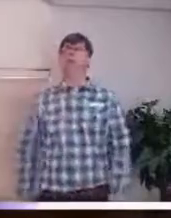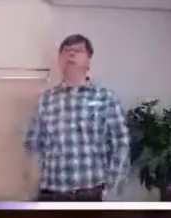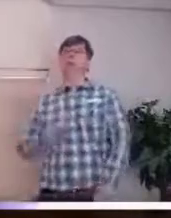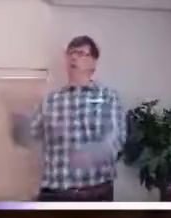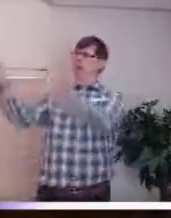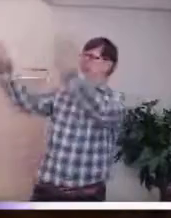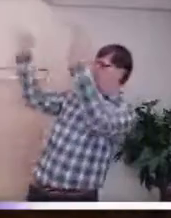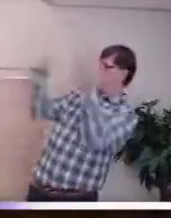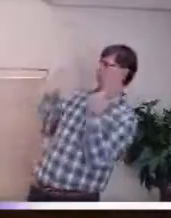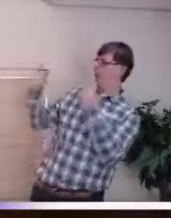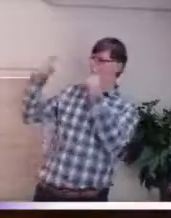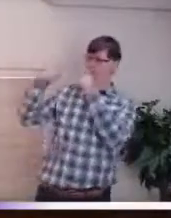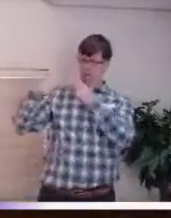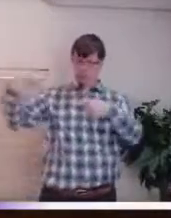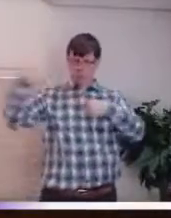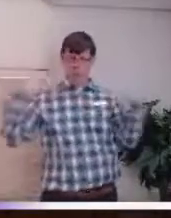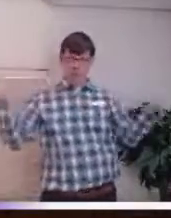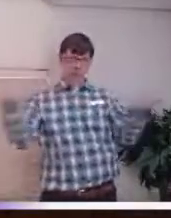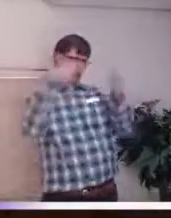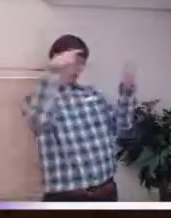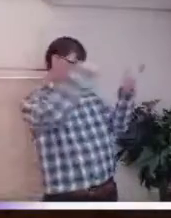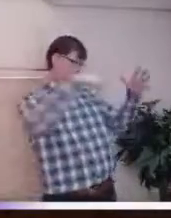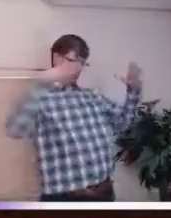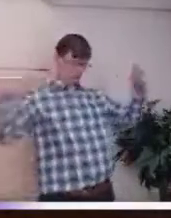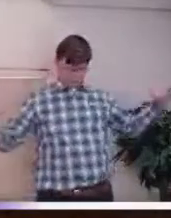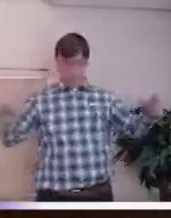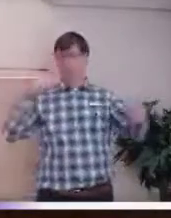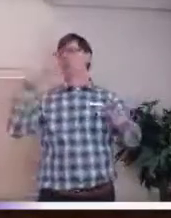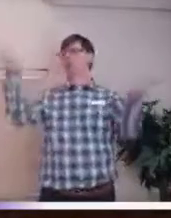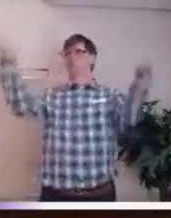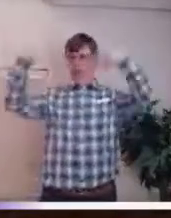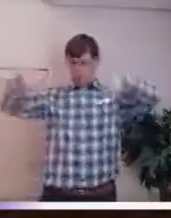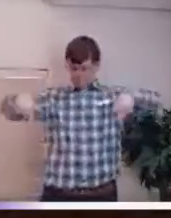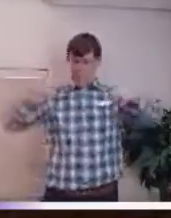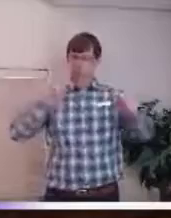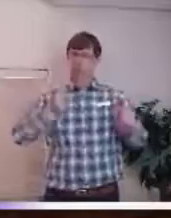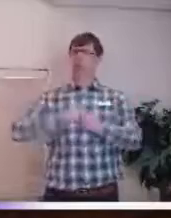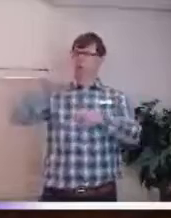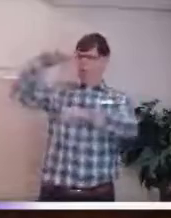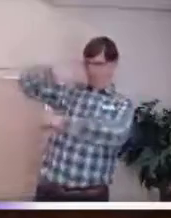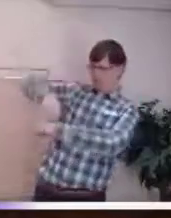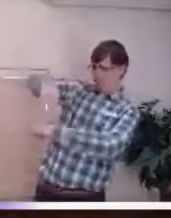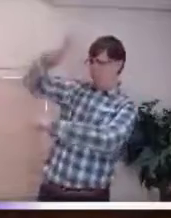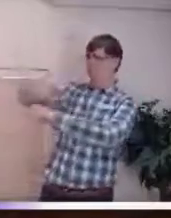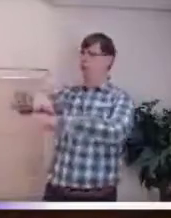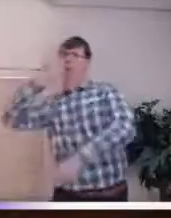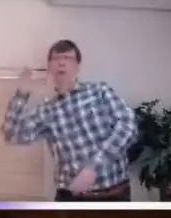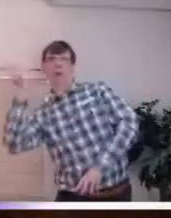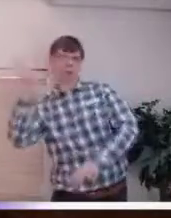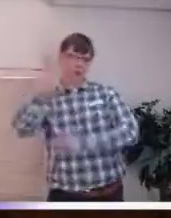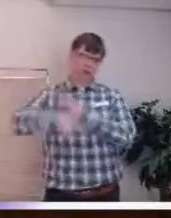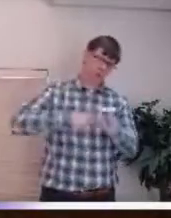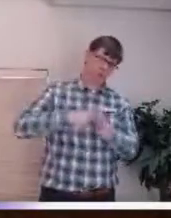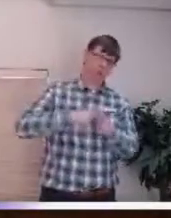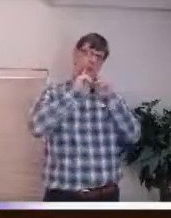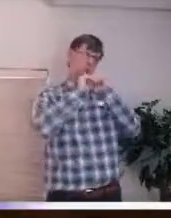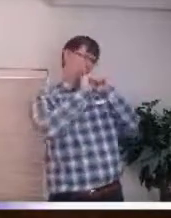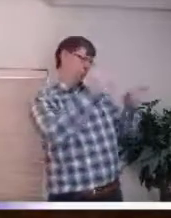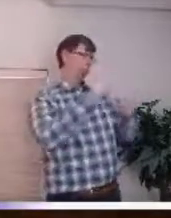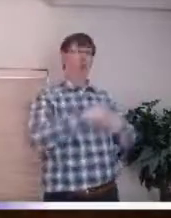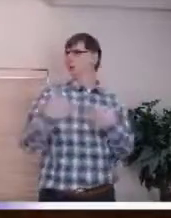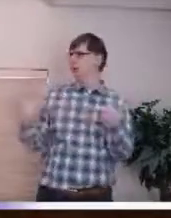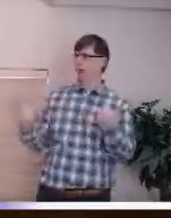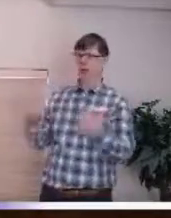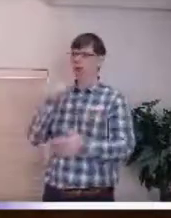you come into this space and this place, and you find some other people that say, I don't want to be